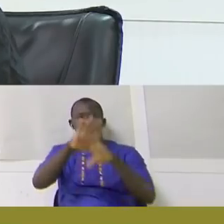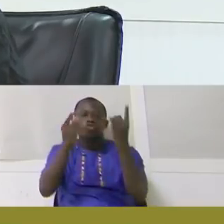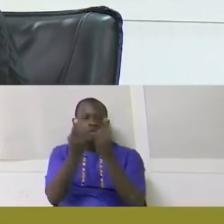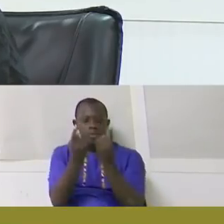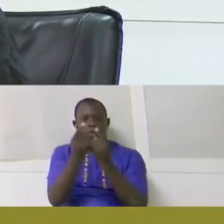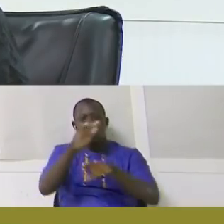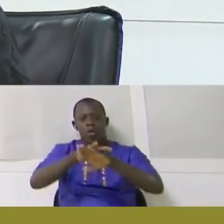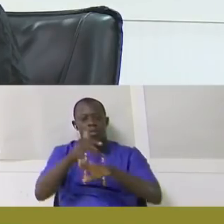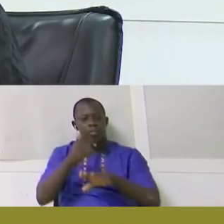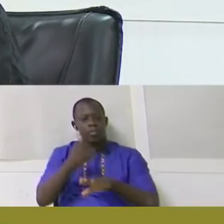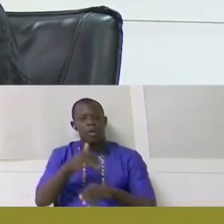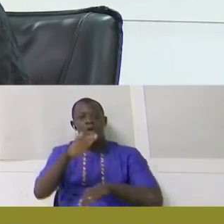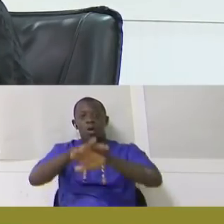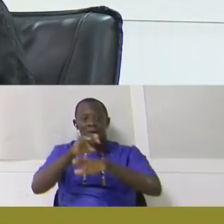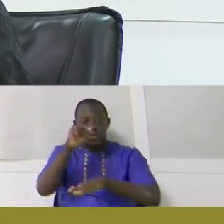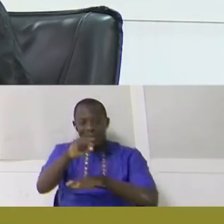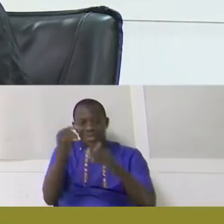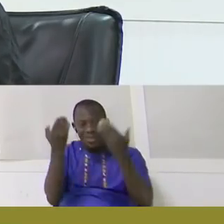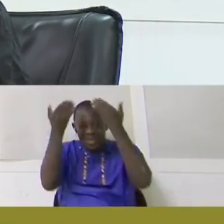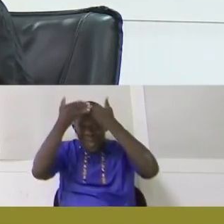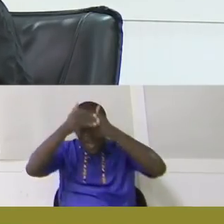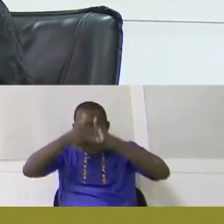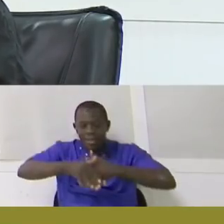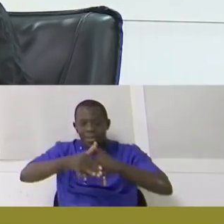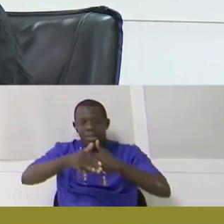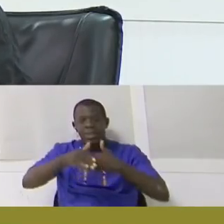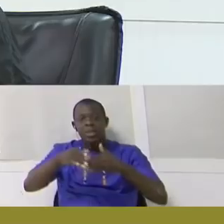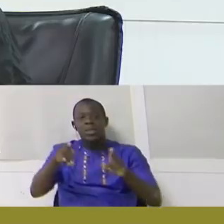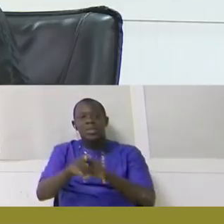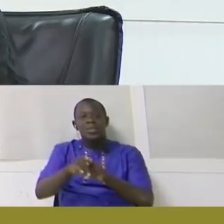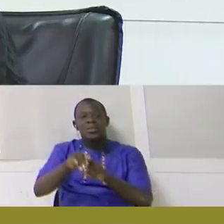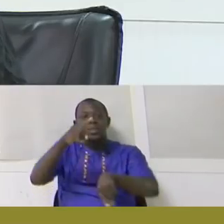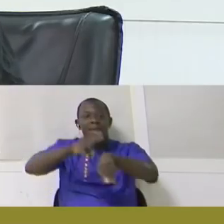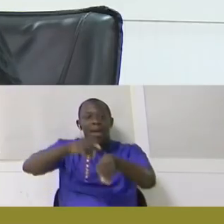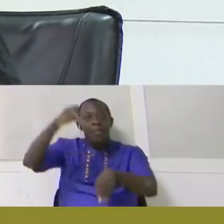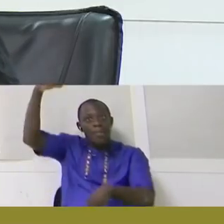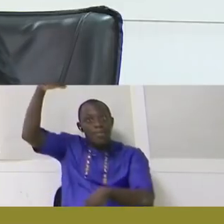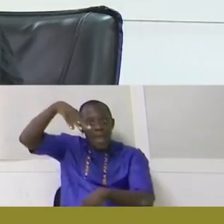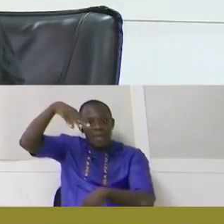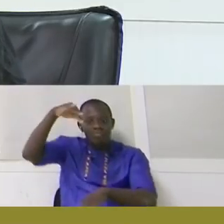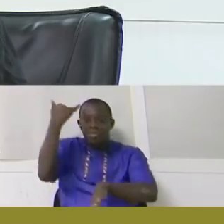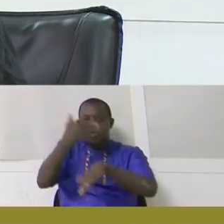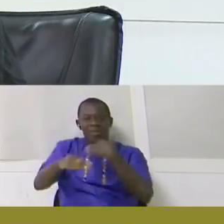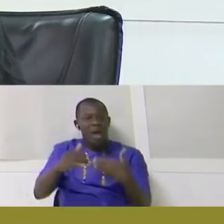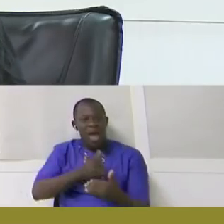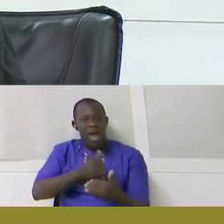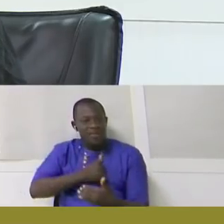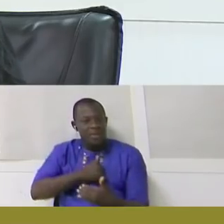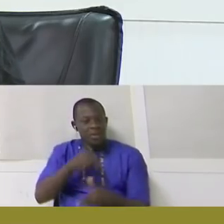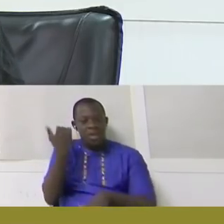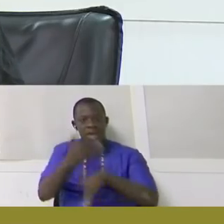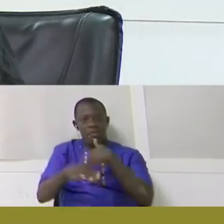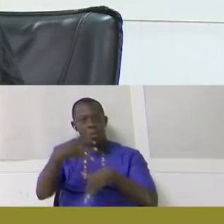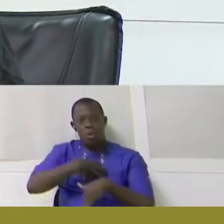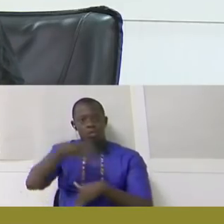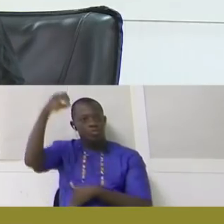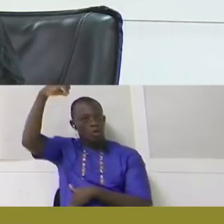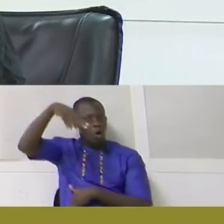for me. Sigudi bobu. In that night, even when current came back, I was